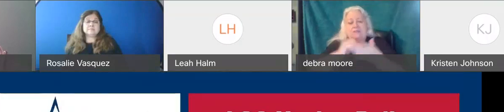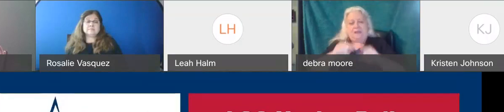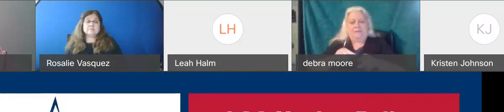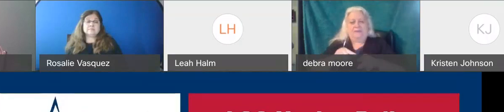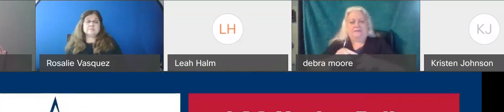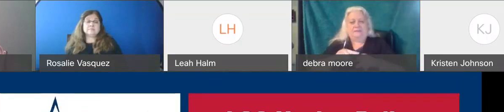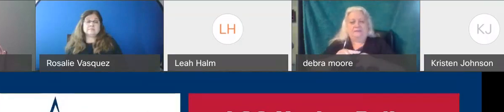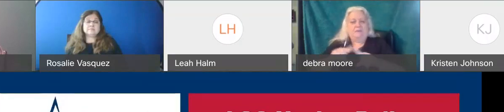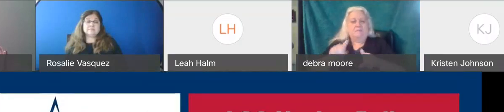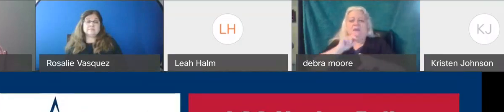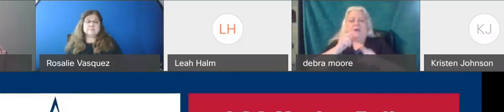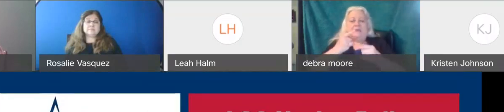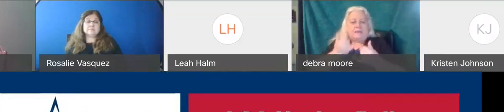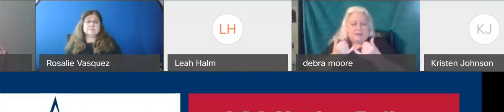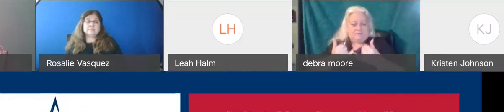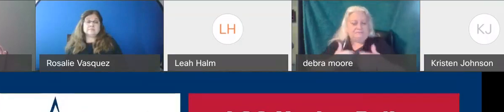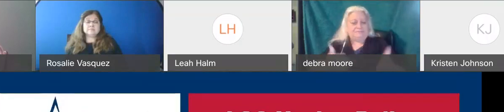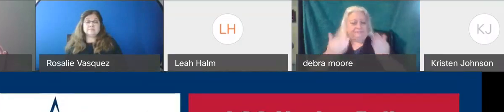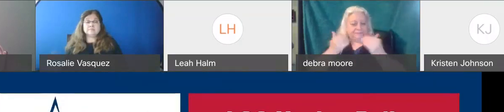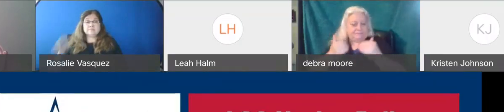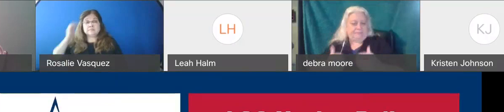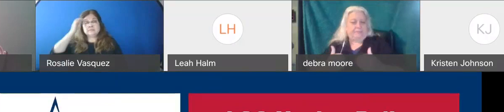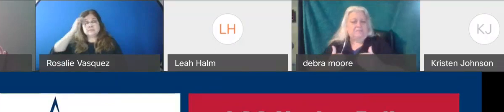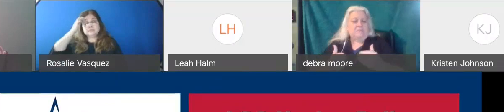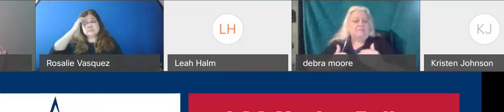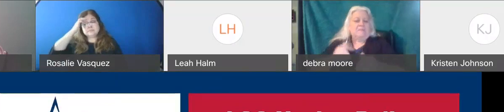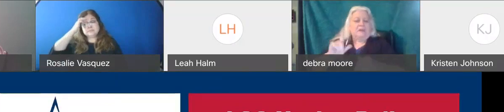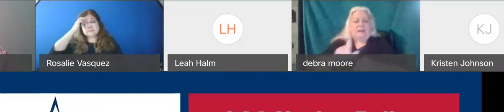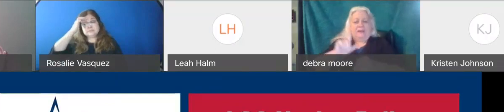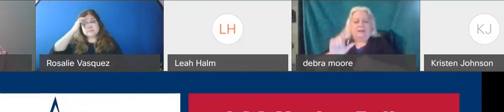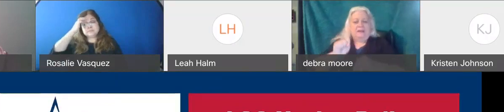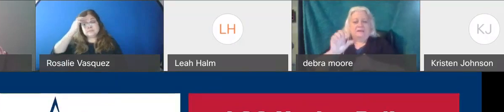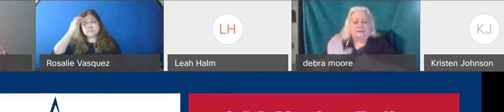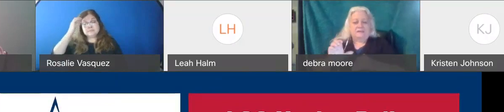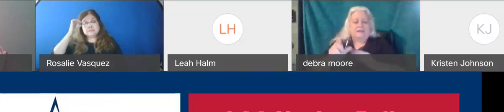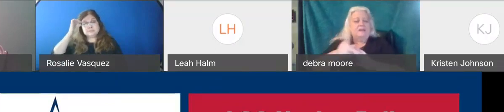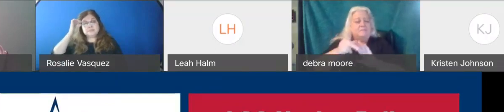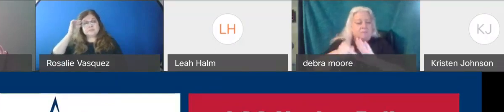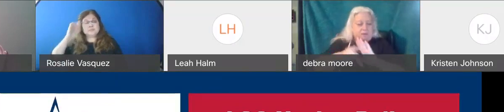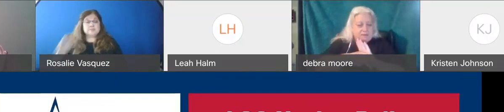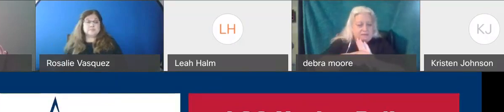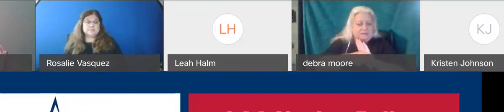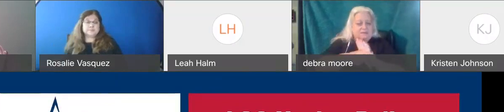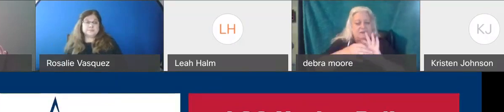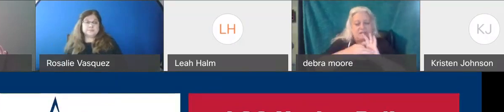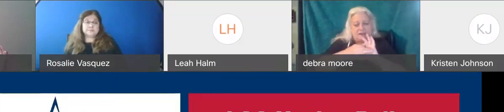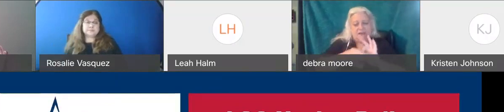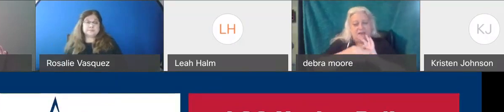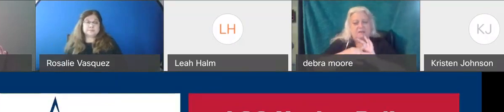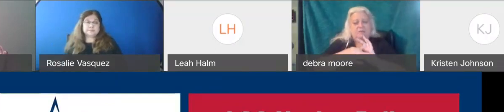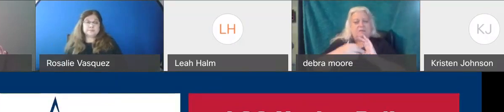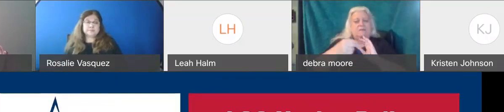Okay, so hazing policy definition. So LSC has policies which relate to hazing. Hazing as defined in